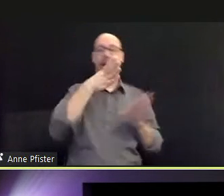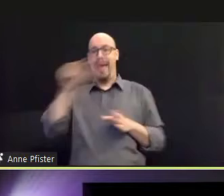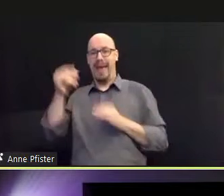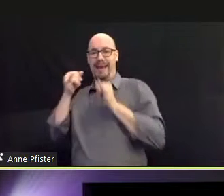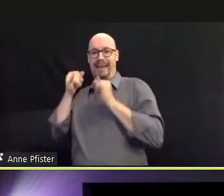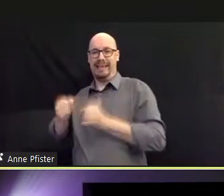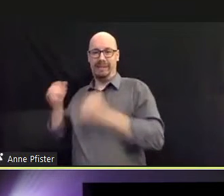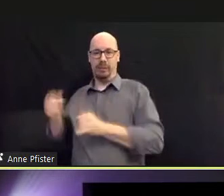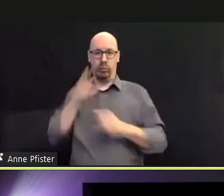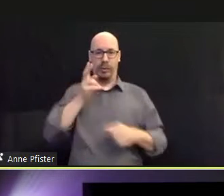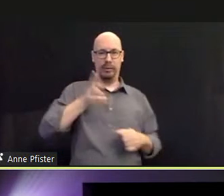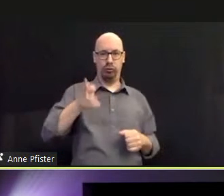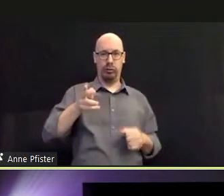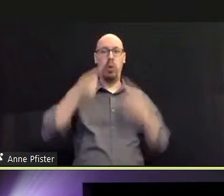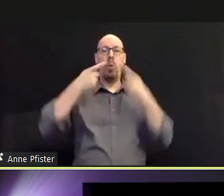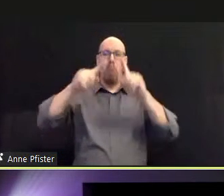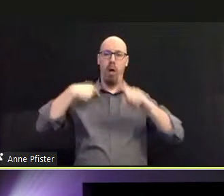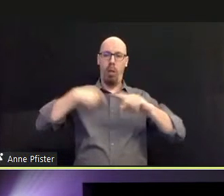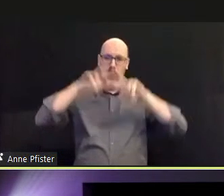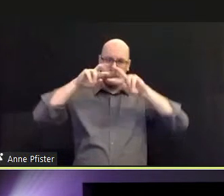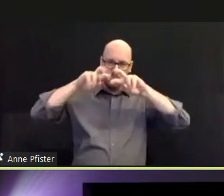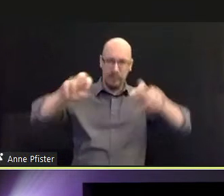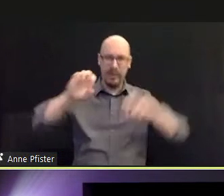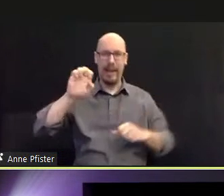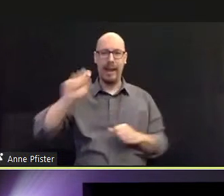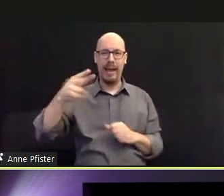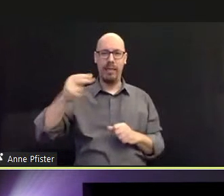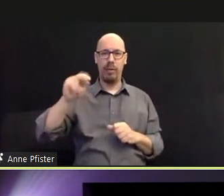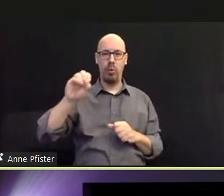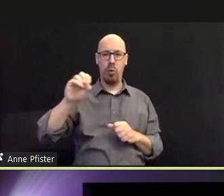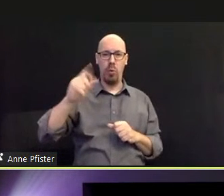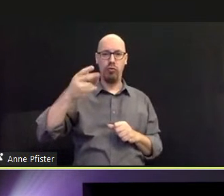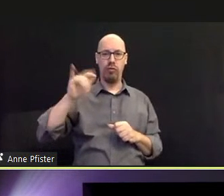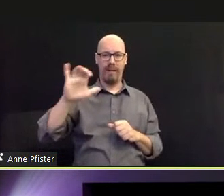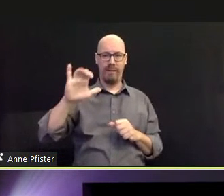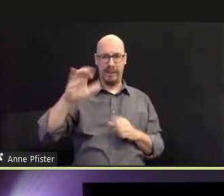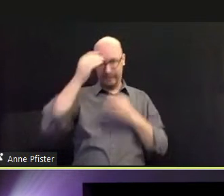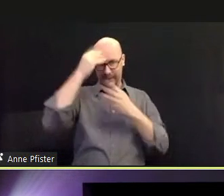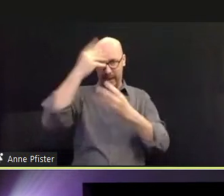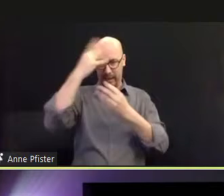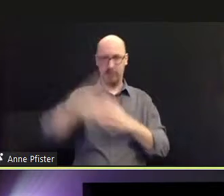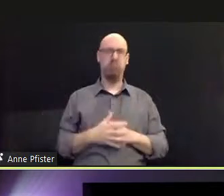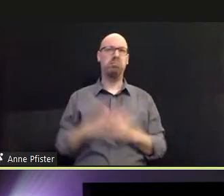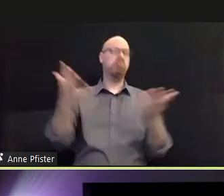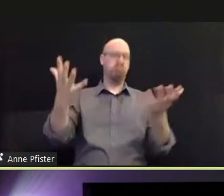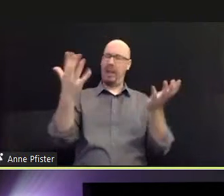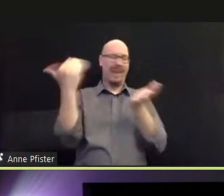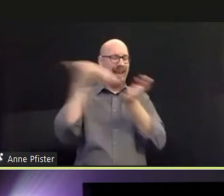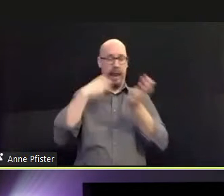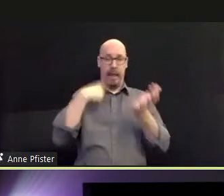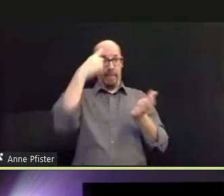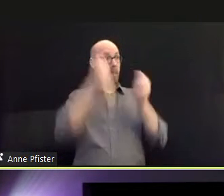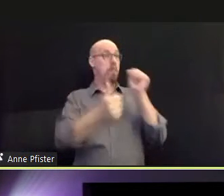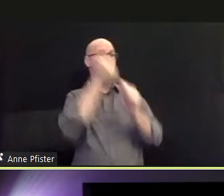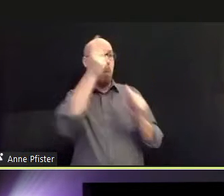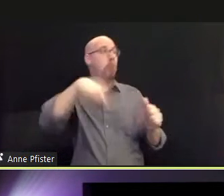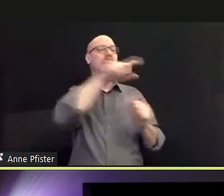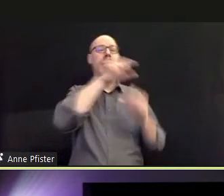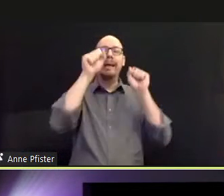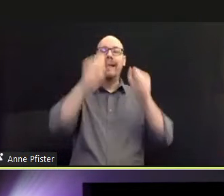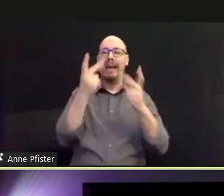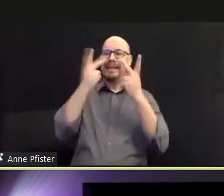we analyze ethnographic data. But she goes on to say, and again, I mean, I think most of us can find relevance in any of